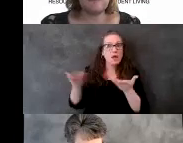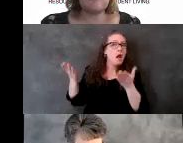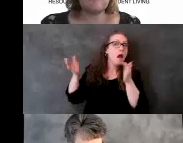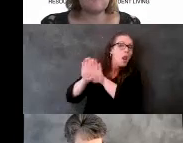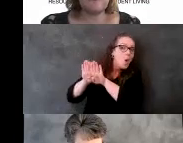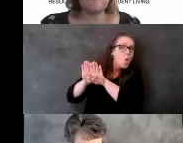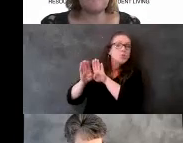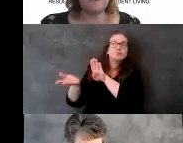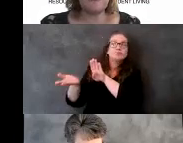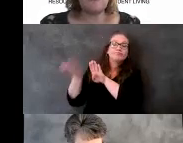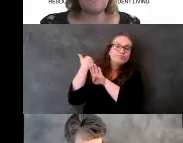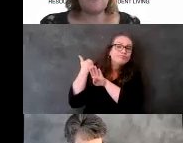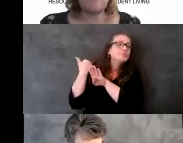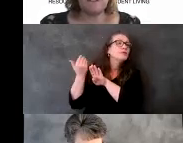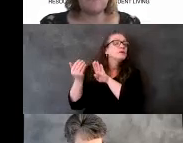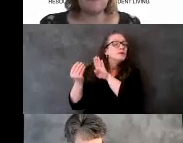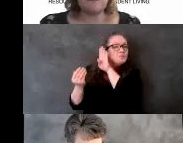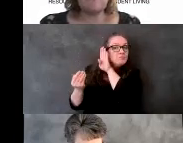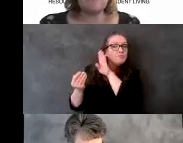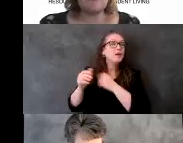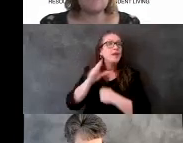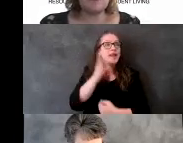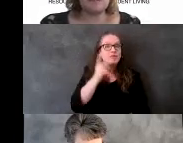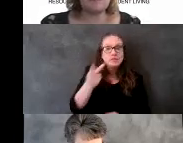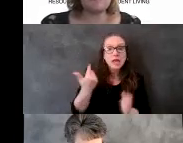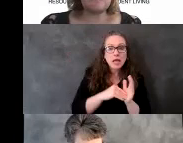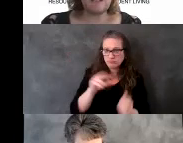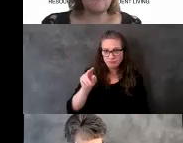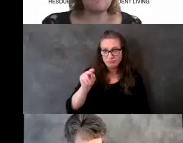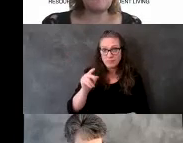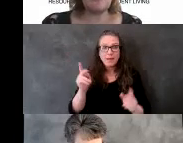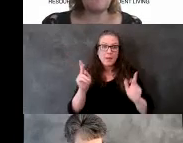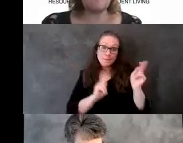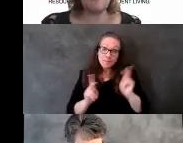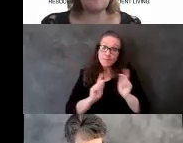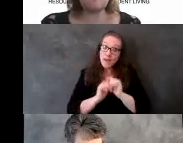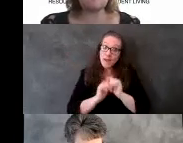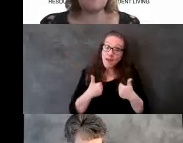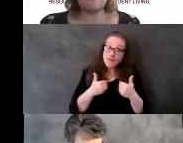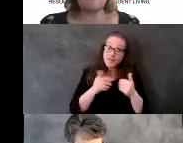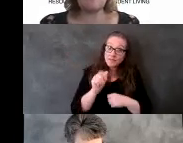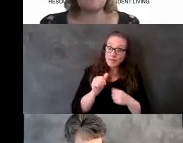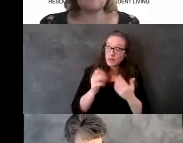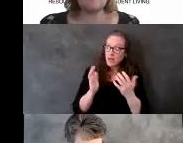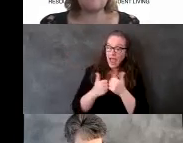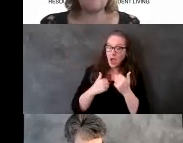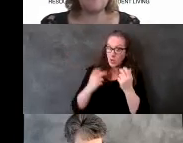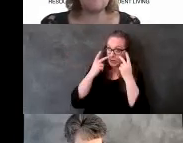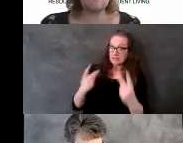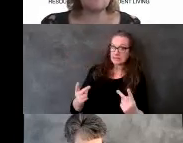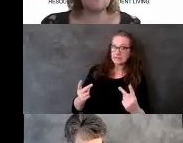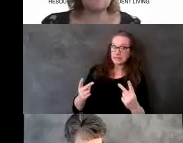consequences of the way that people with disabilities have been seen throughout history in the context